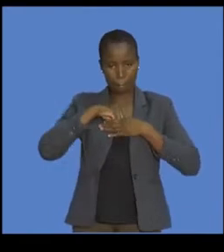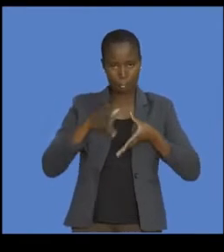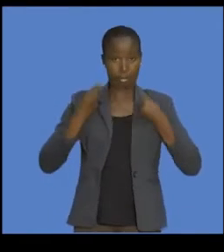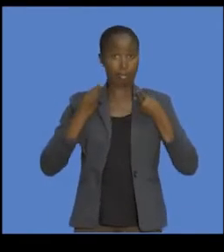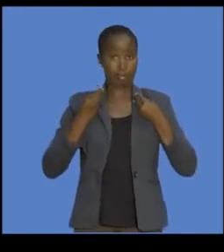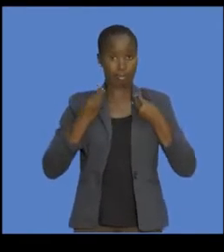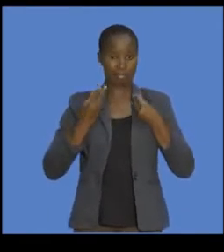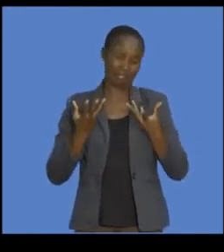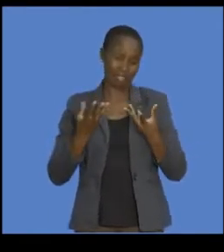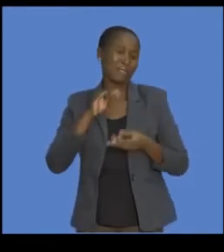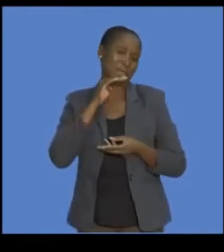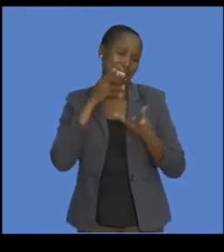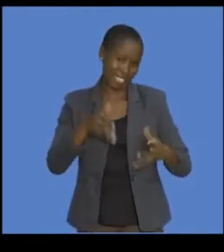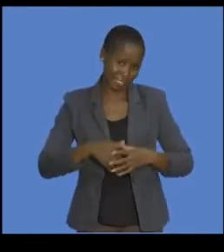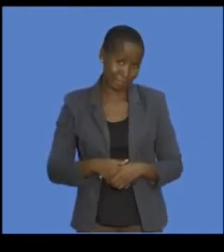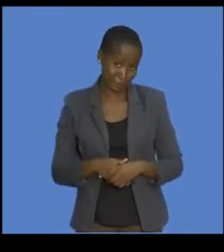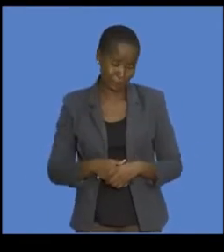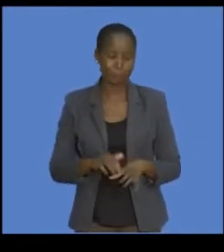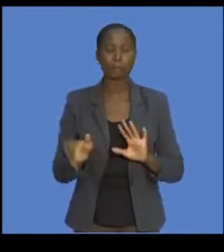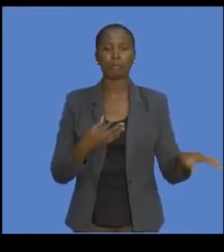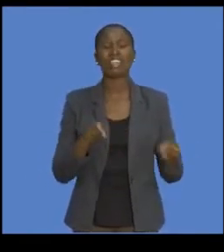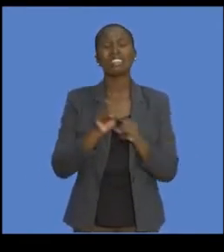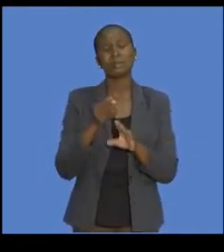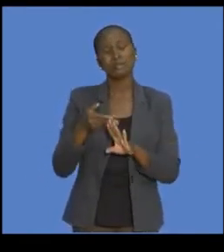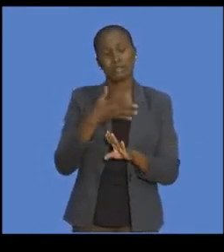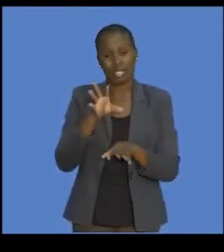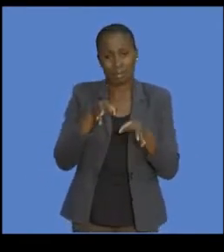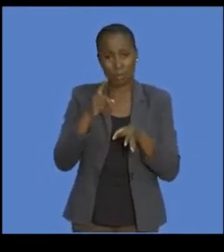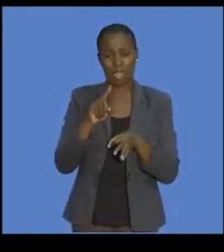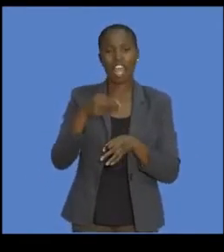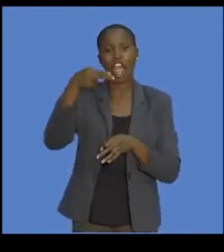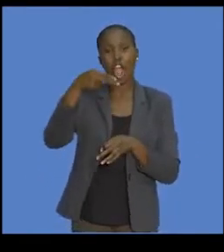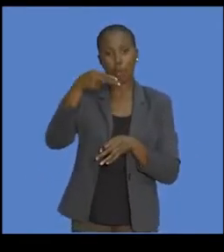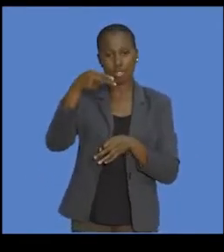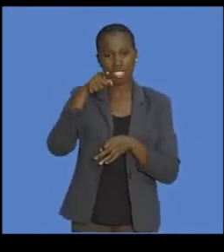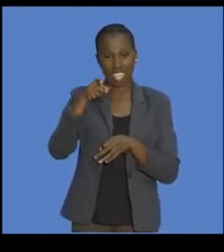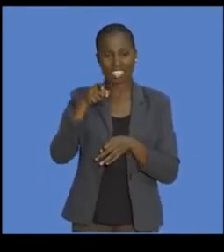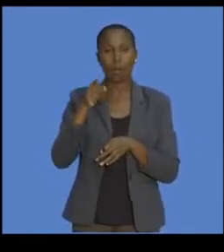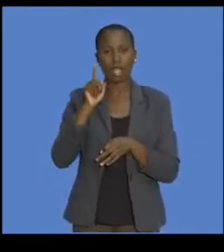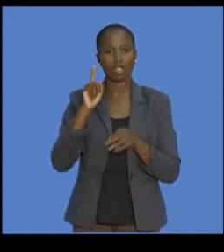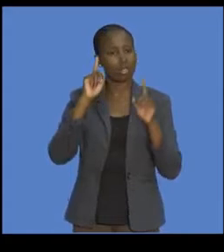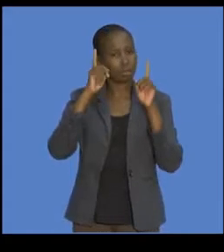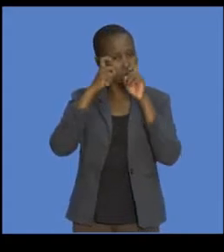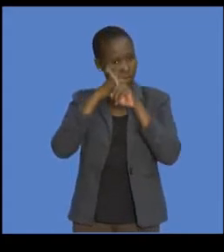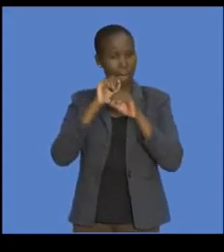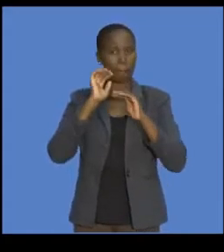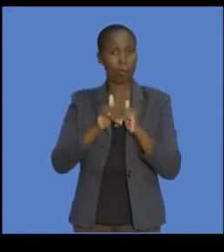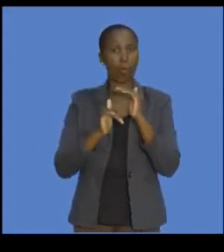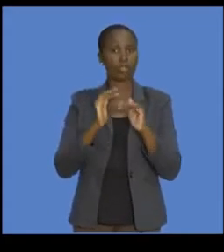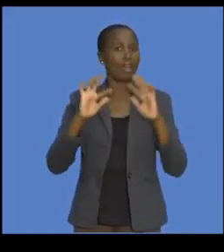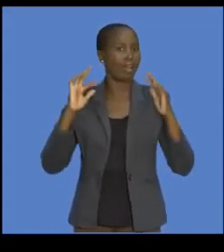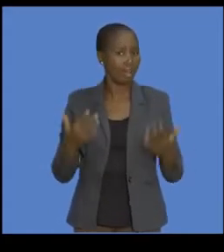overview. So as I mentioned, homeostasis is a complex process that consists of individual